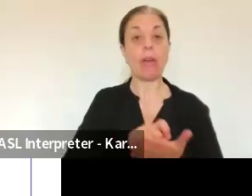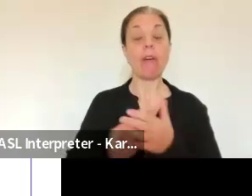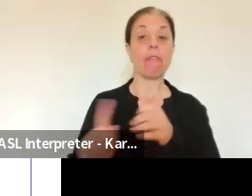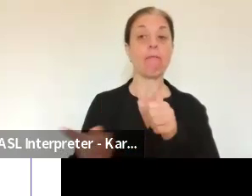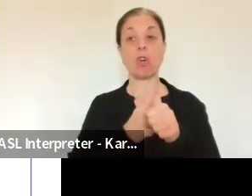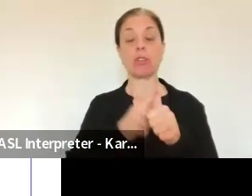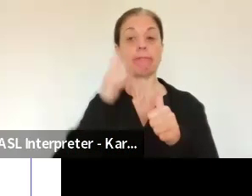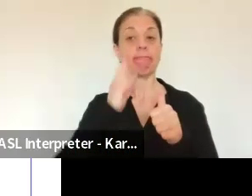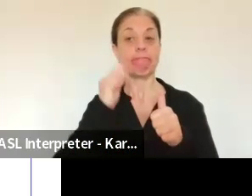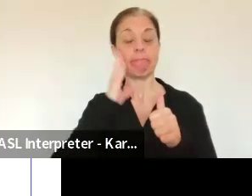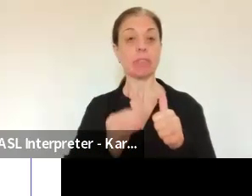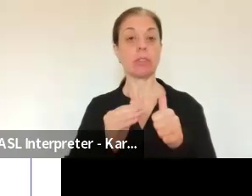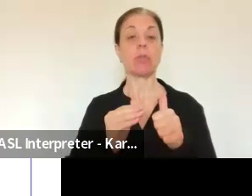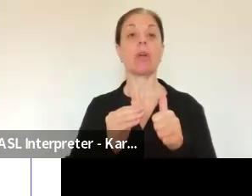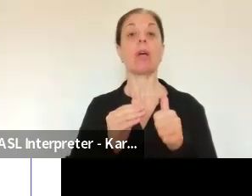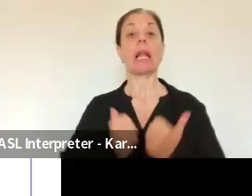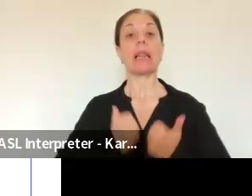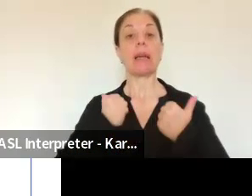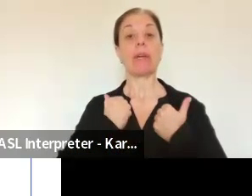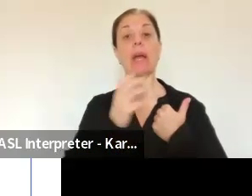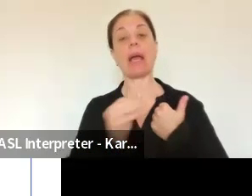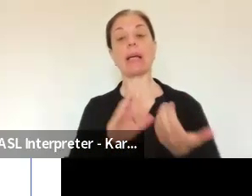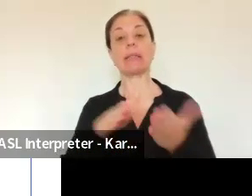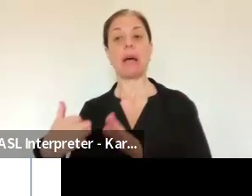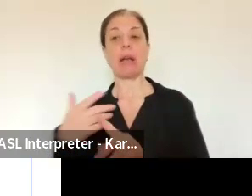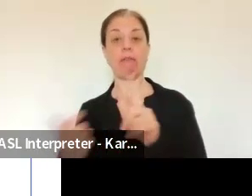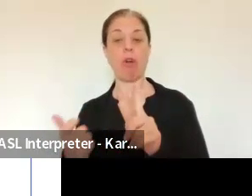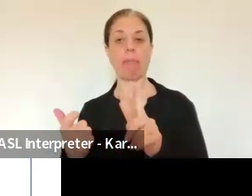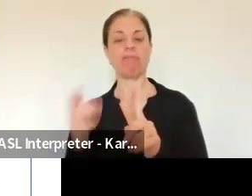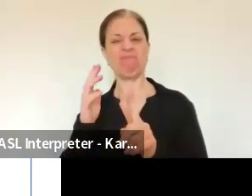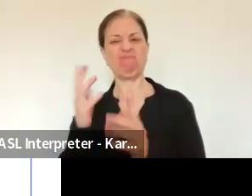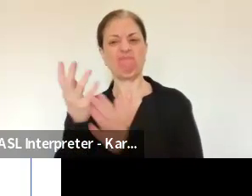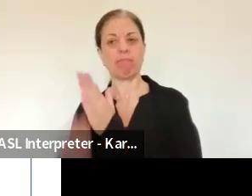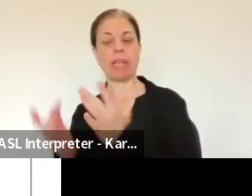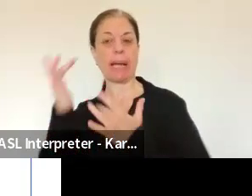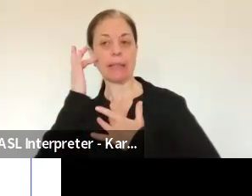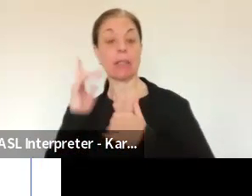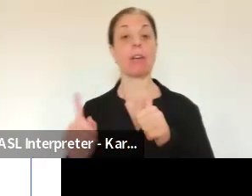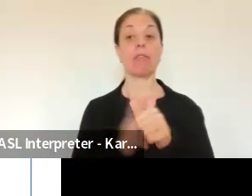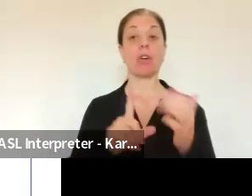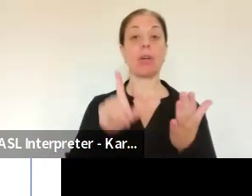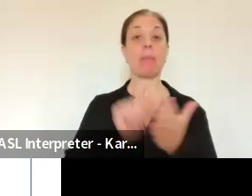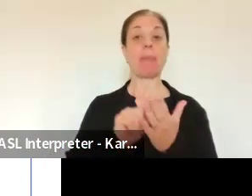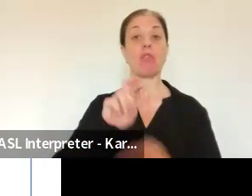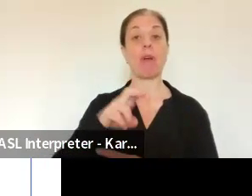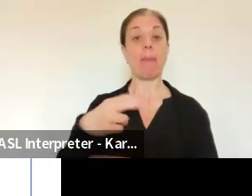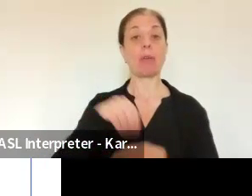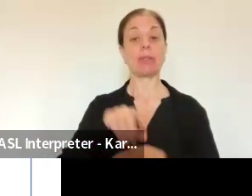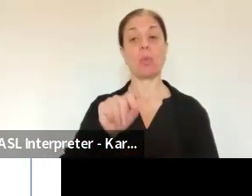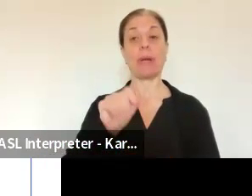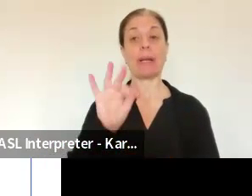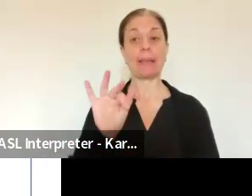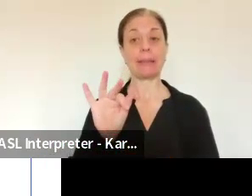of what it means to live with and be dying from a terminal illness. First published by Random House Adult in